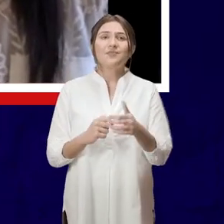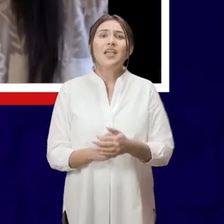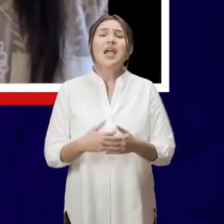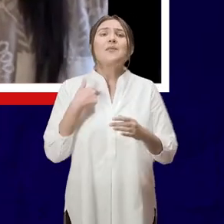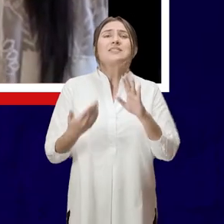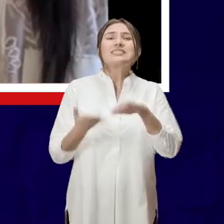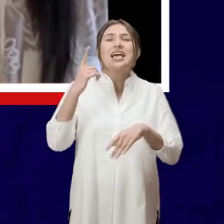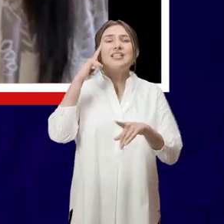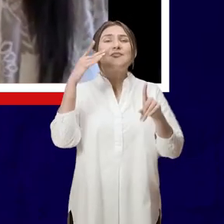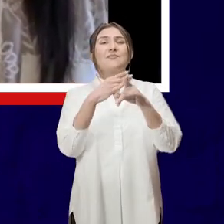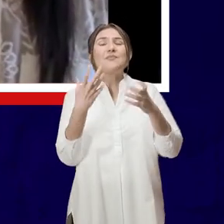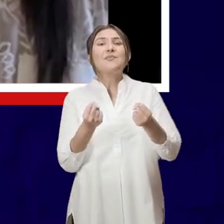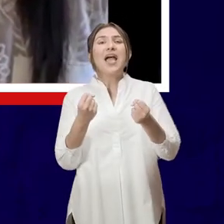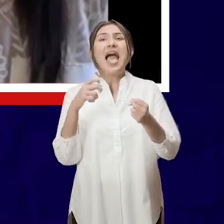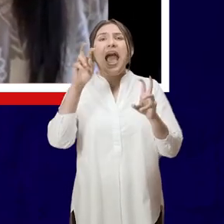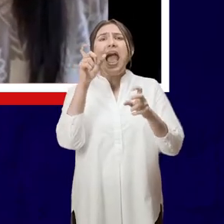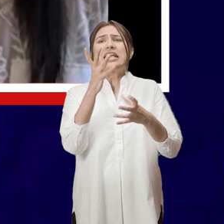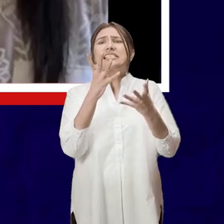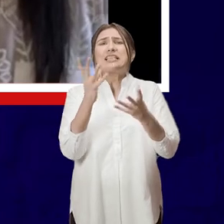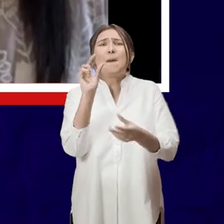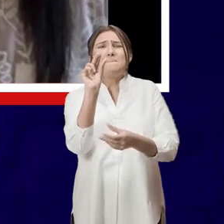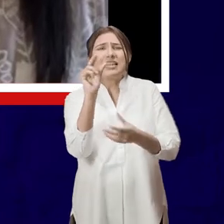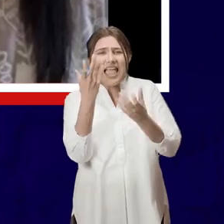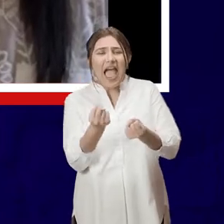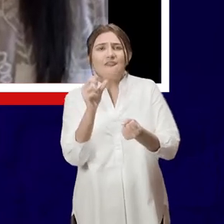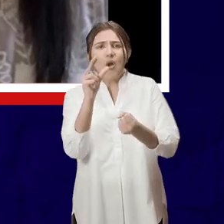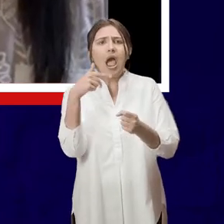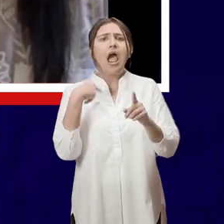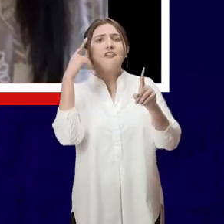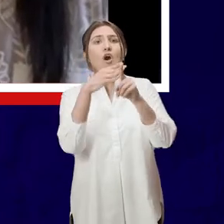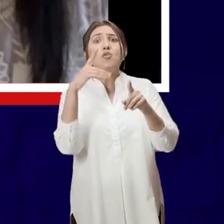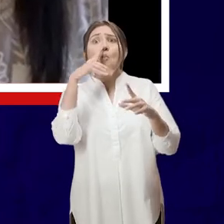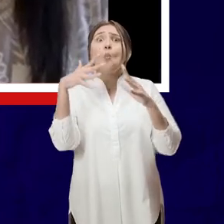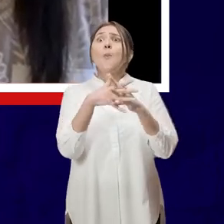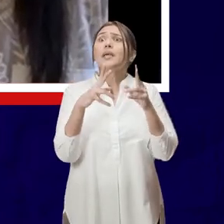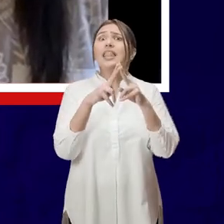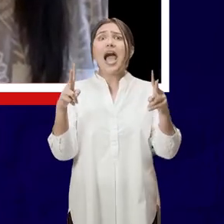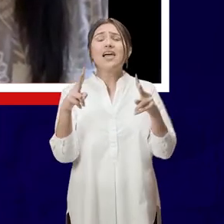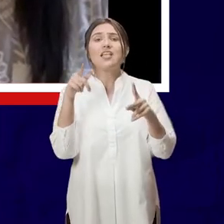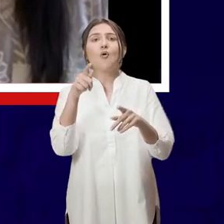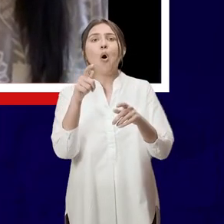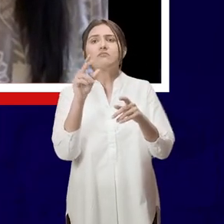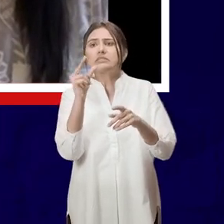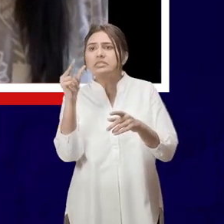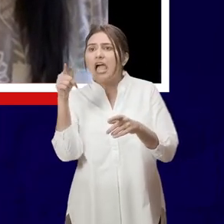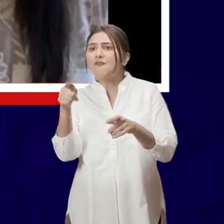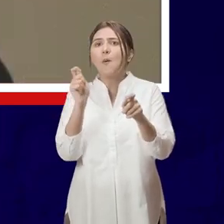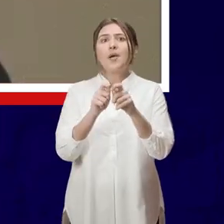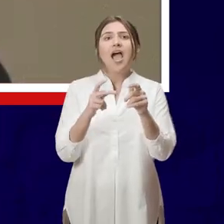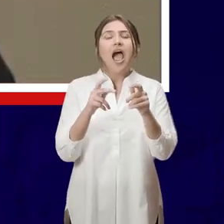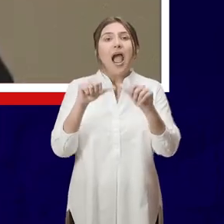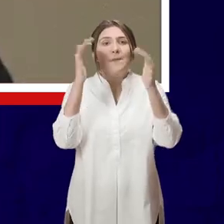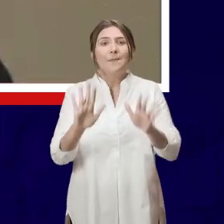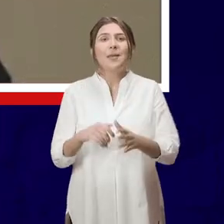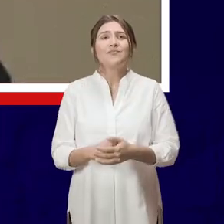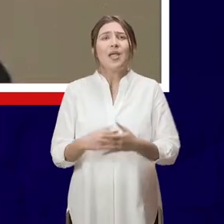bamboo. And earth is just amazing material that women really know how to use. I mean, if you look at the way they plaster a wall, it